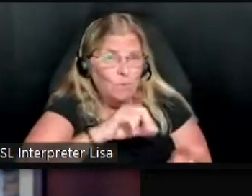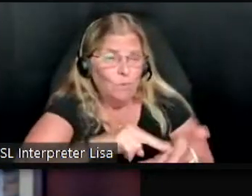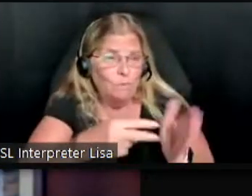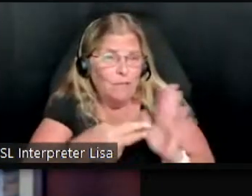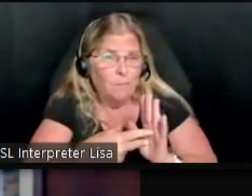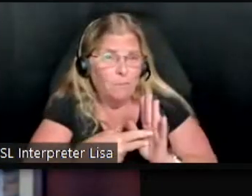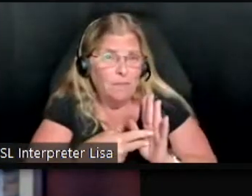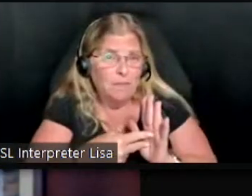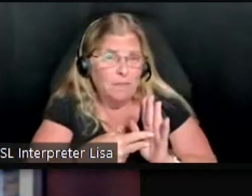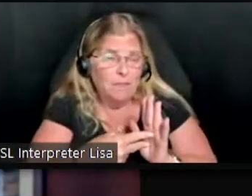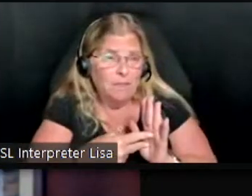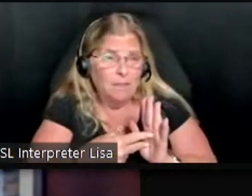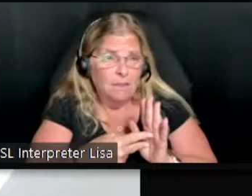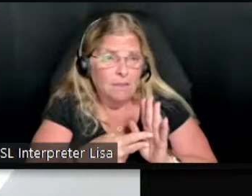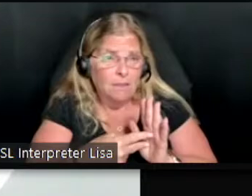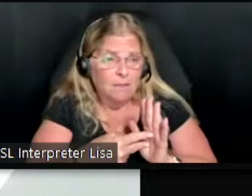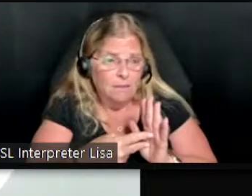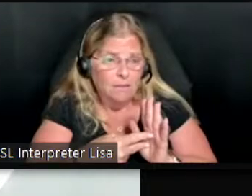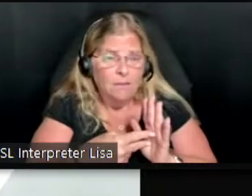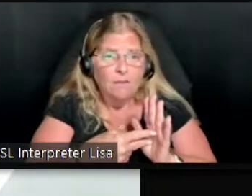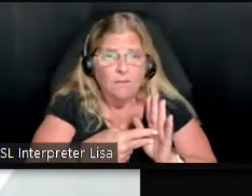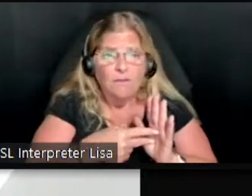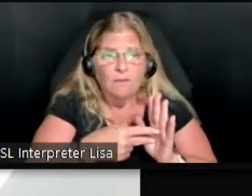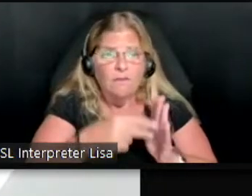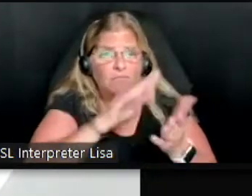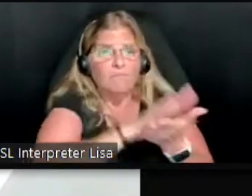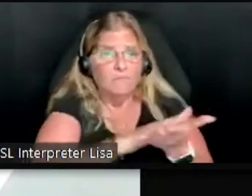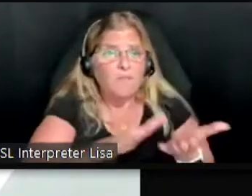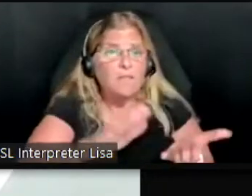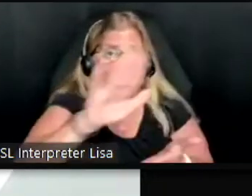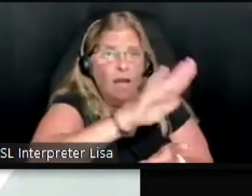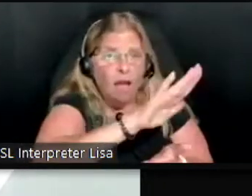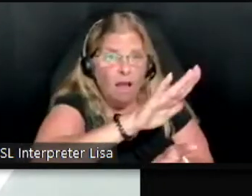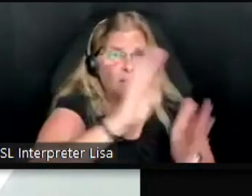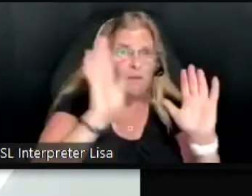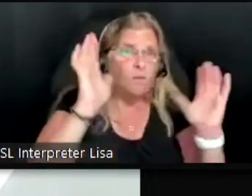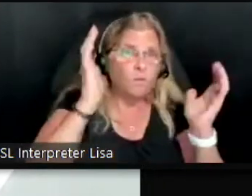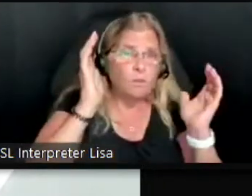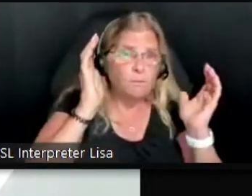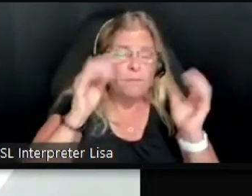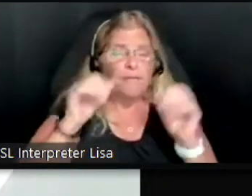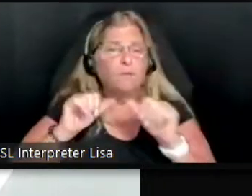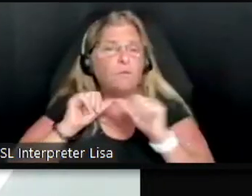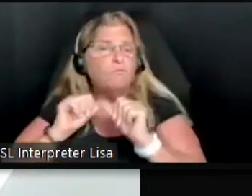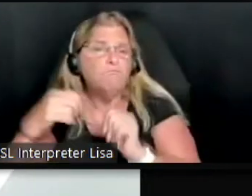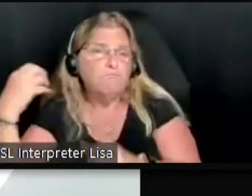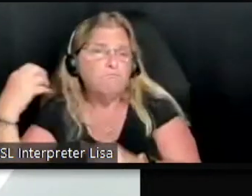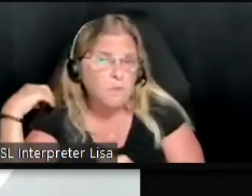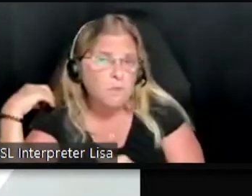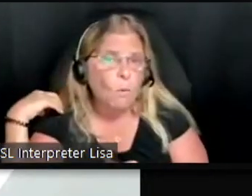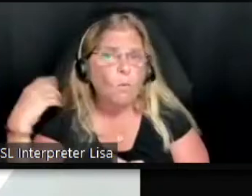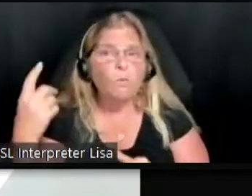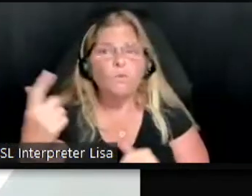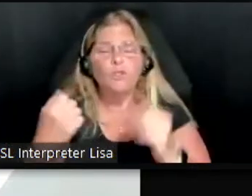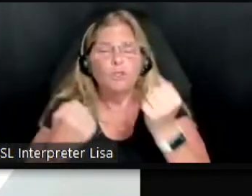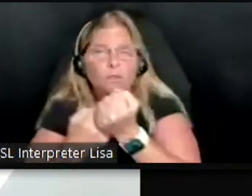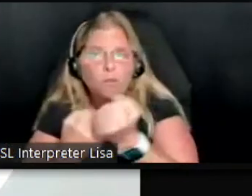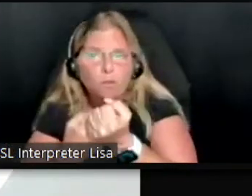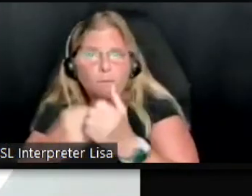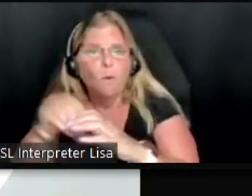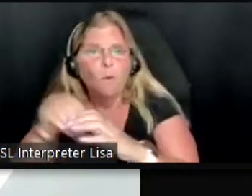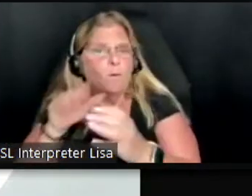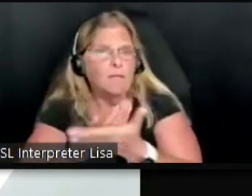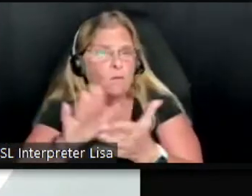basically in higher education compared to ongoing coaching and support in the school